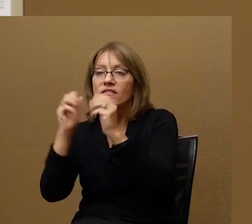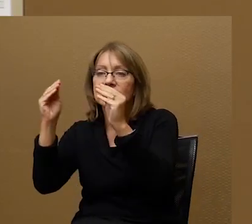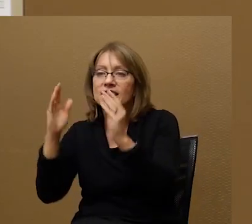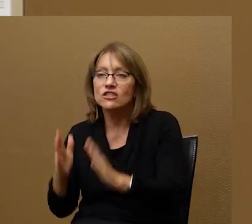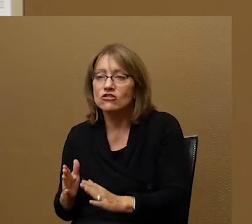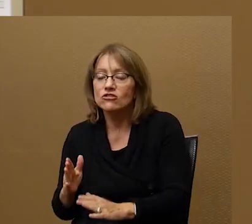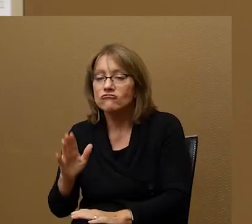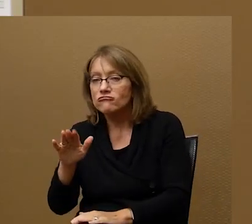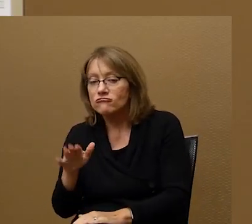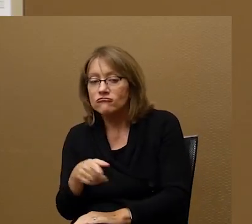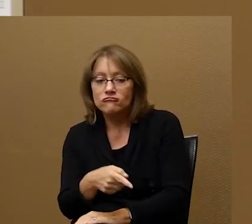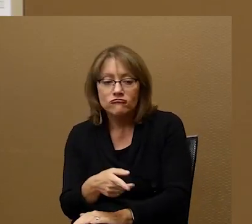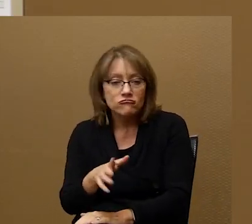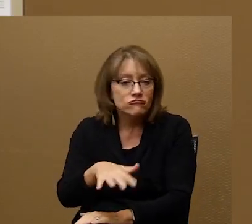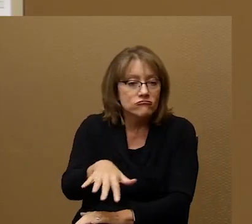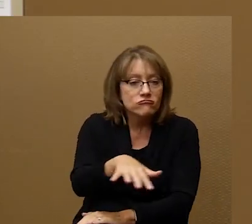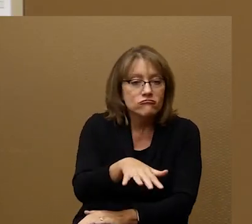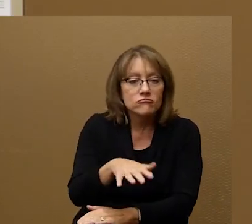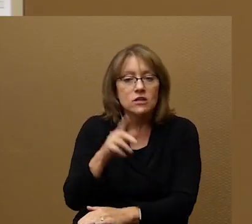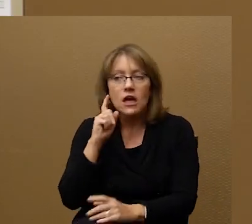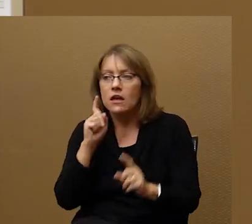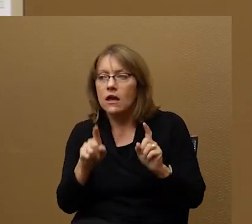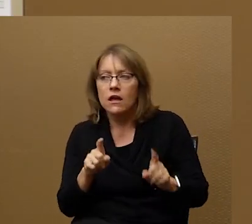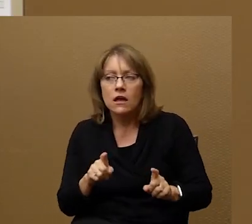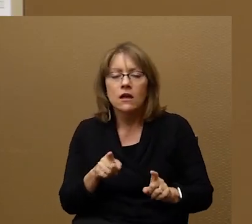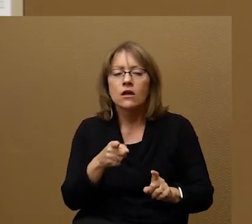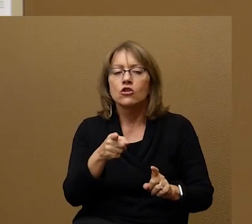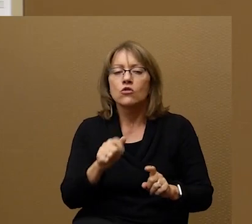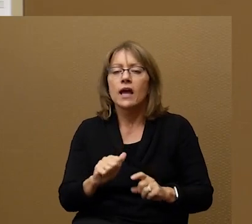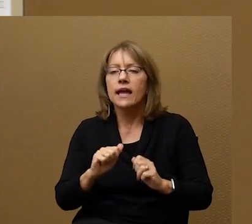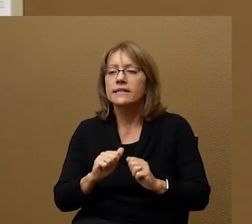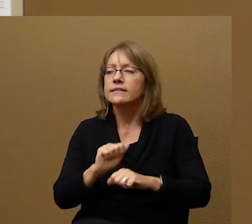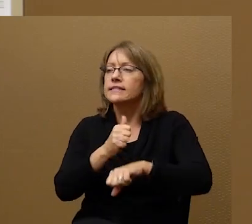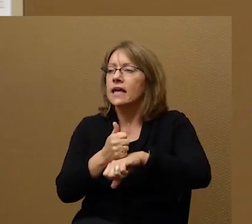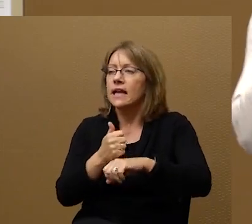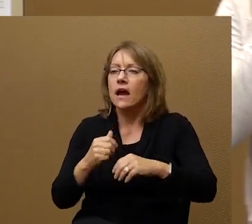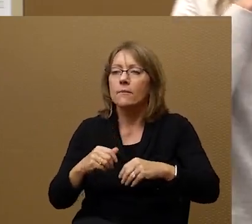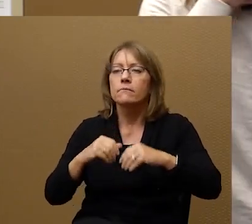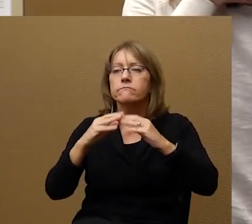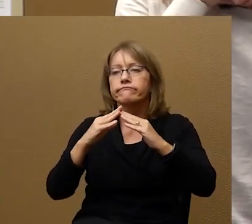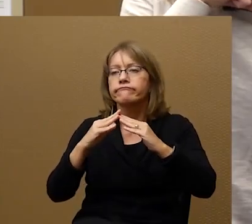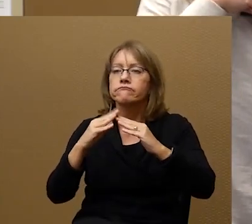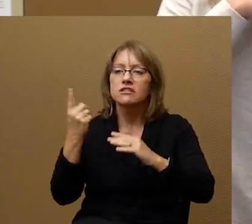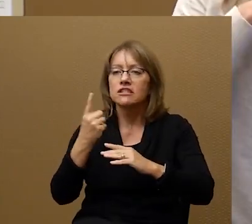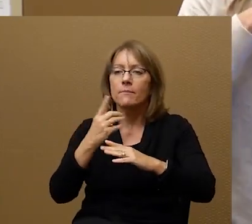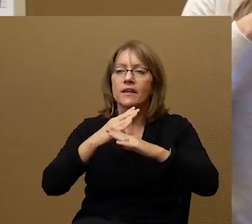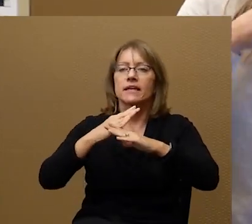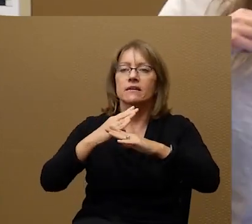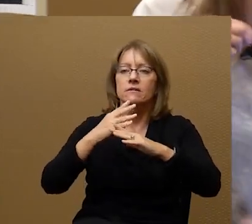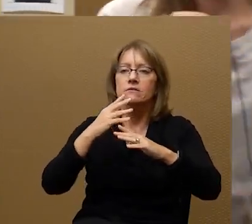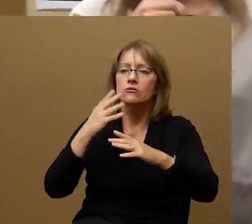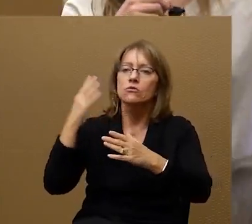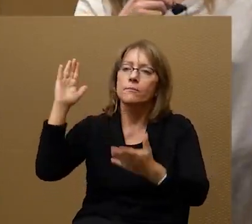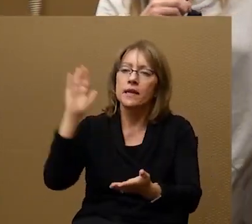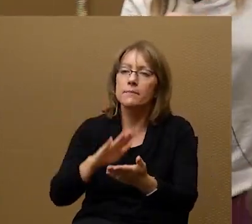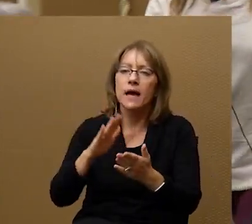about physical structures that they can implement in their classroom. Yes?